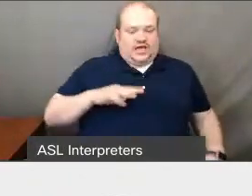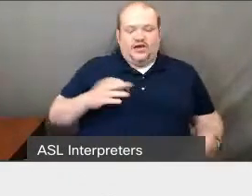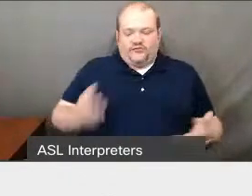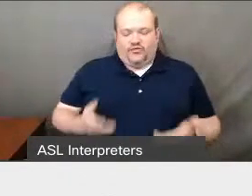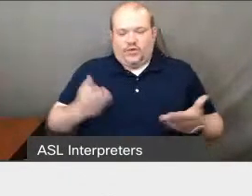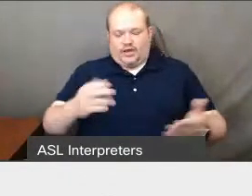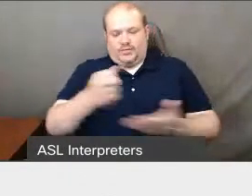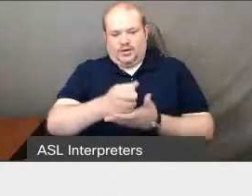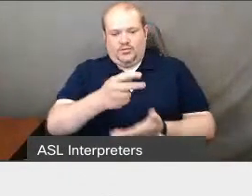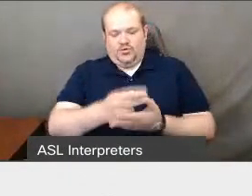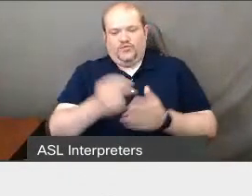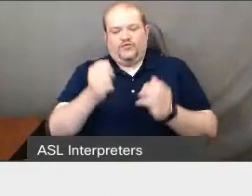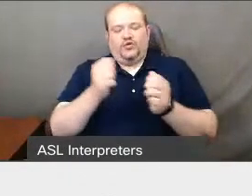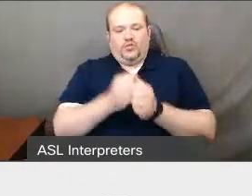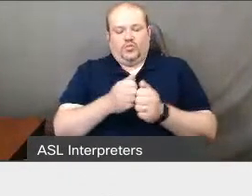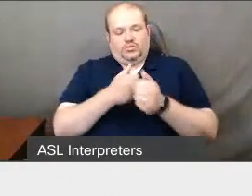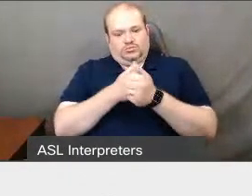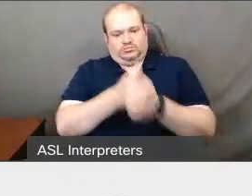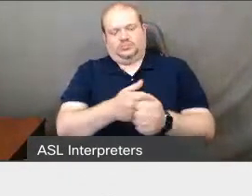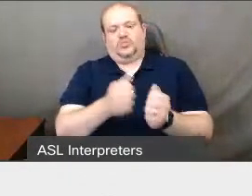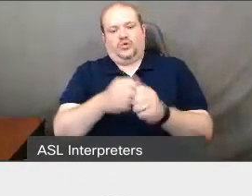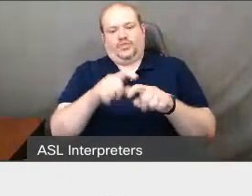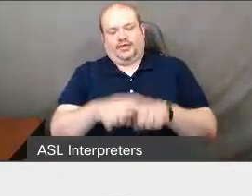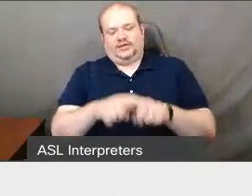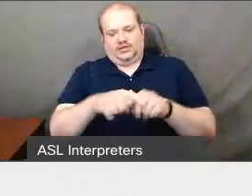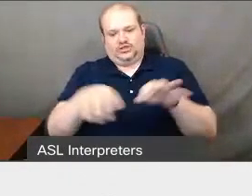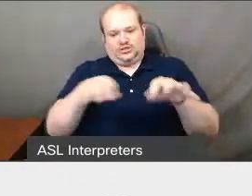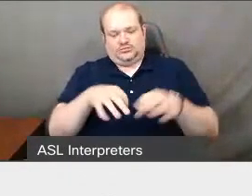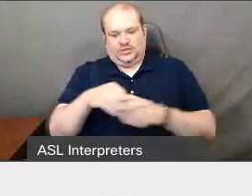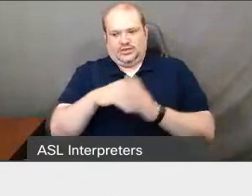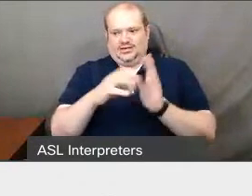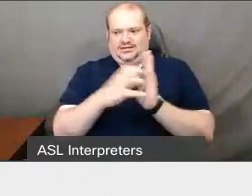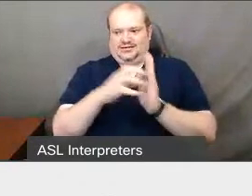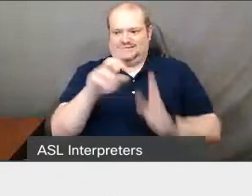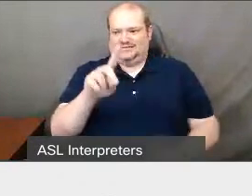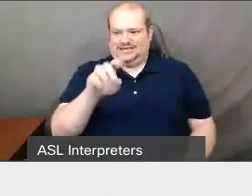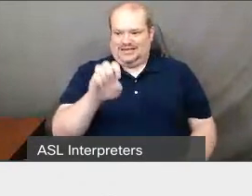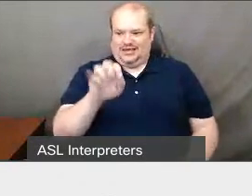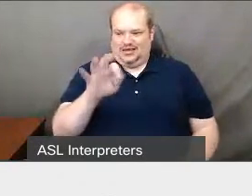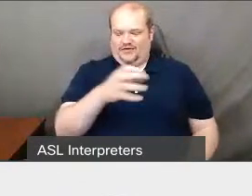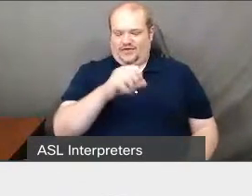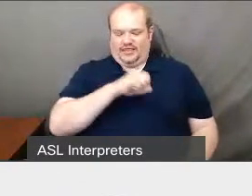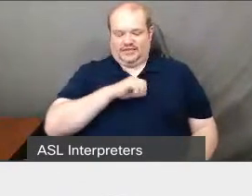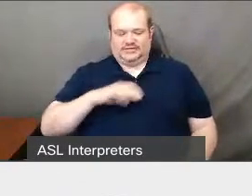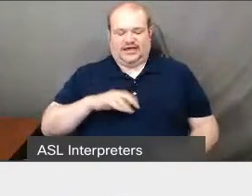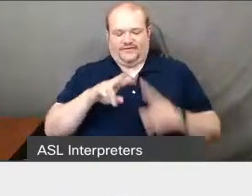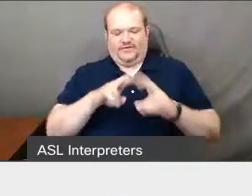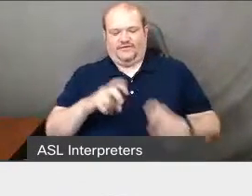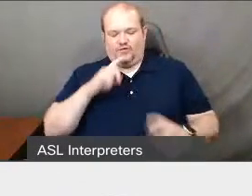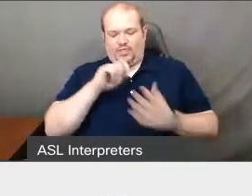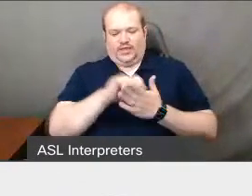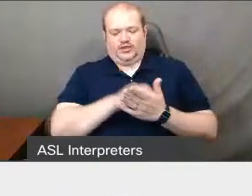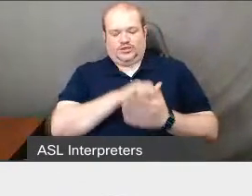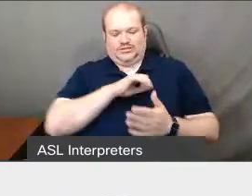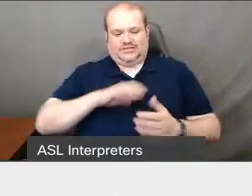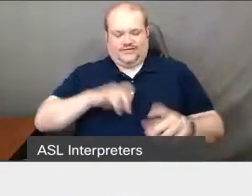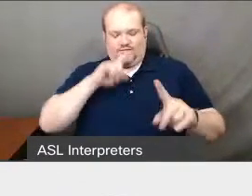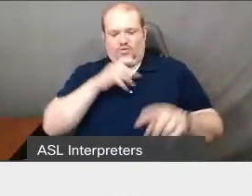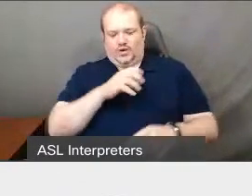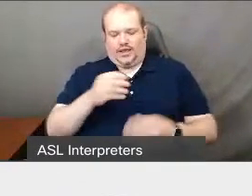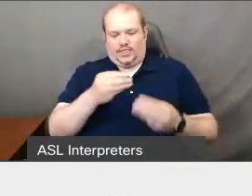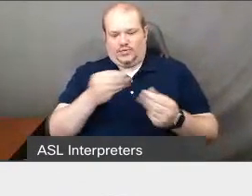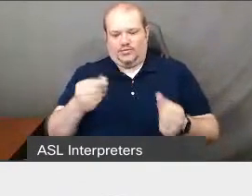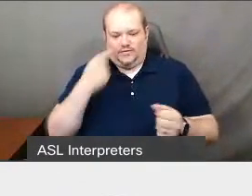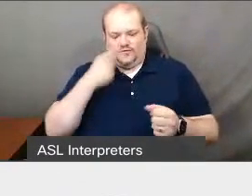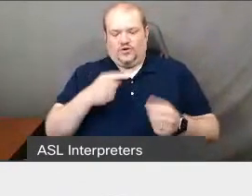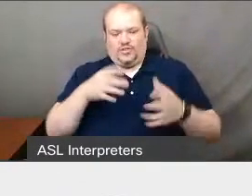conditions outlined in paragraphs D, E, and F, and the staff analysis of the agenda staff report, and the resolution of the outstanding